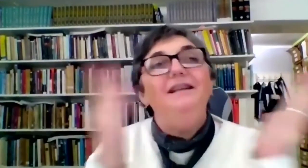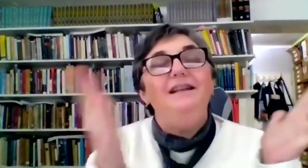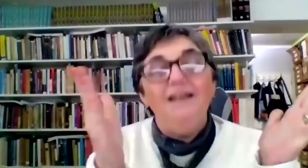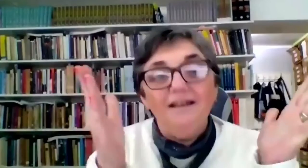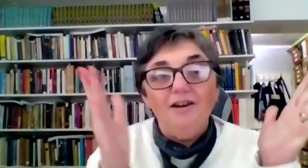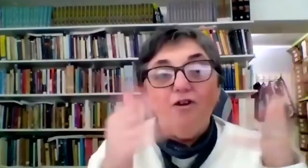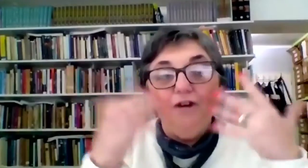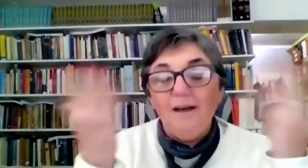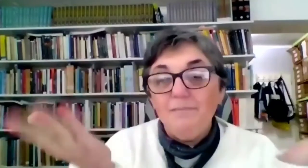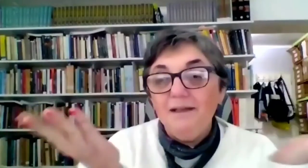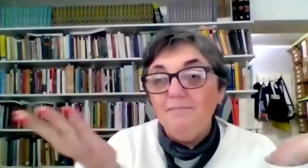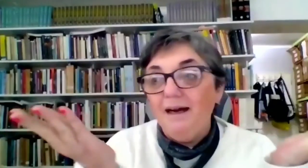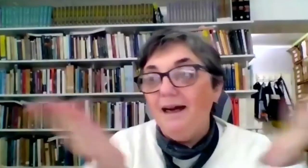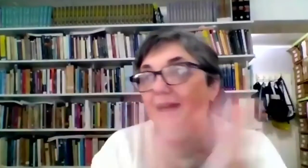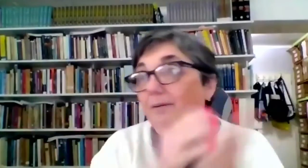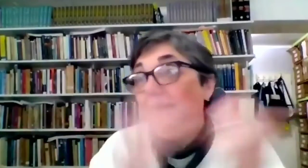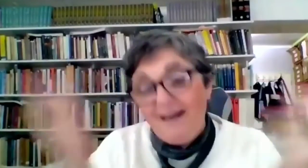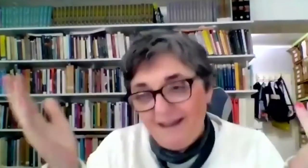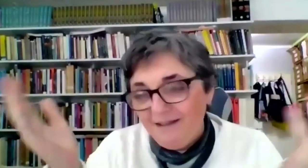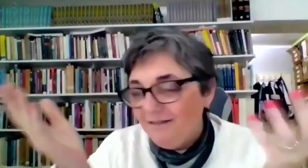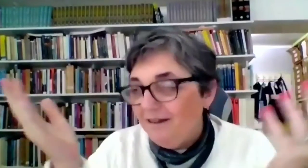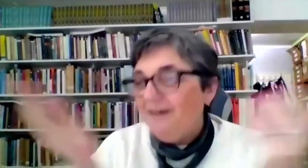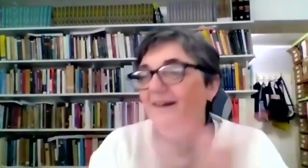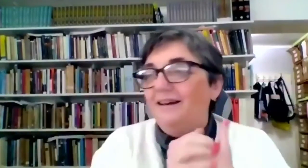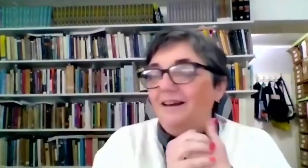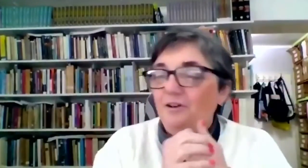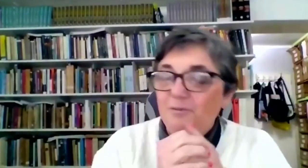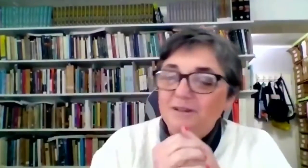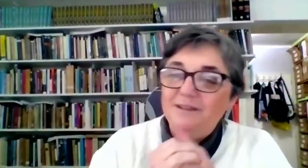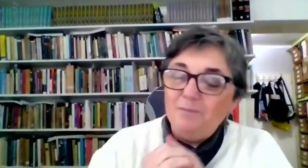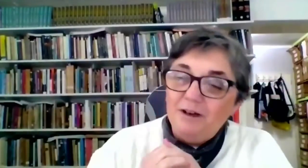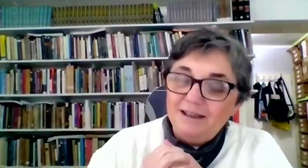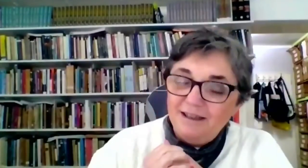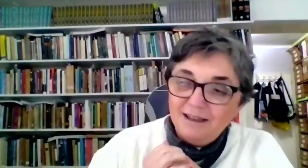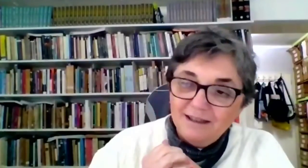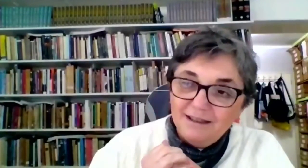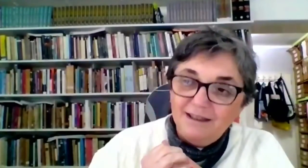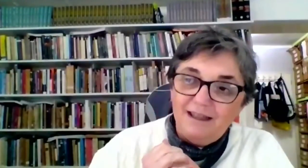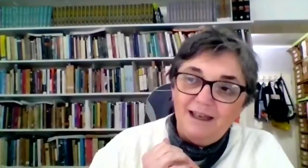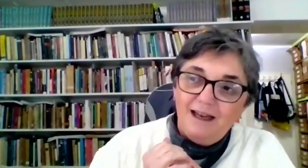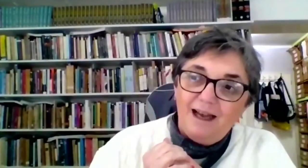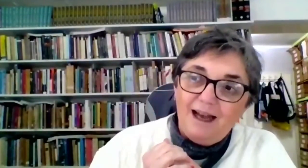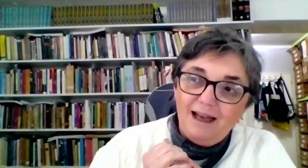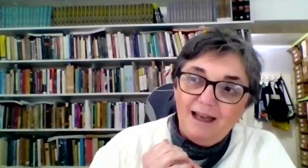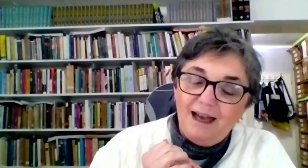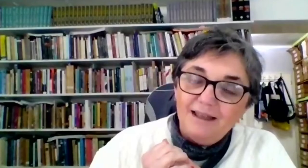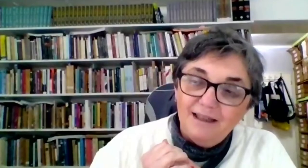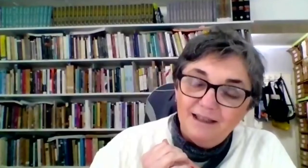nutshell, and they would say, if they told me, if they